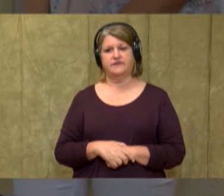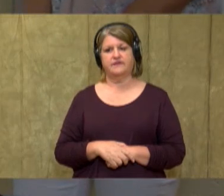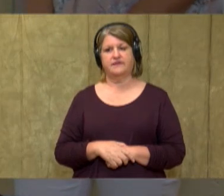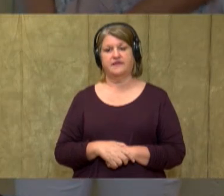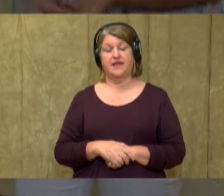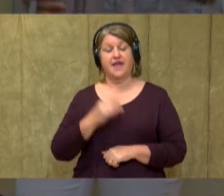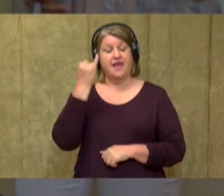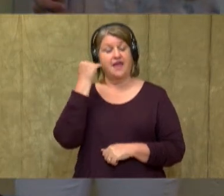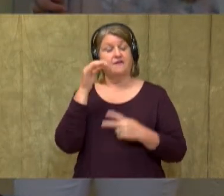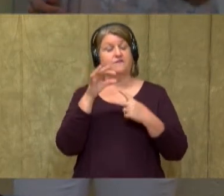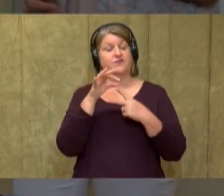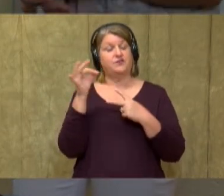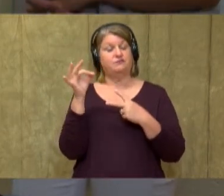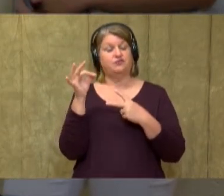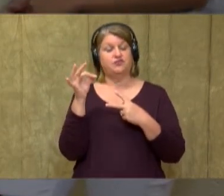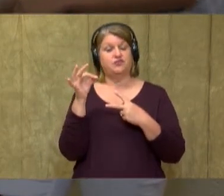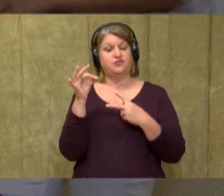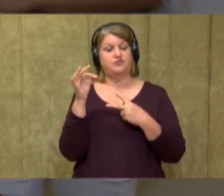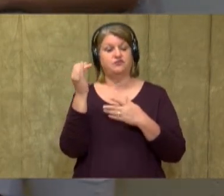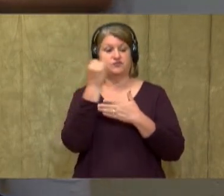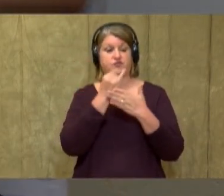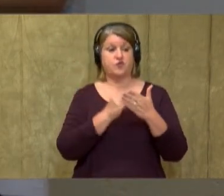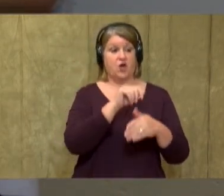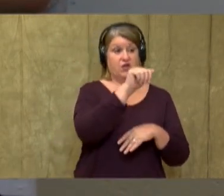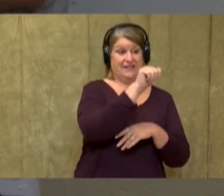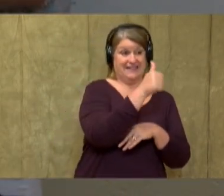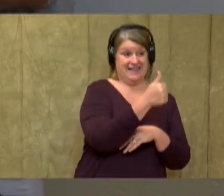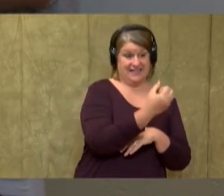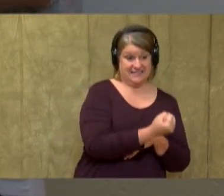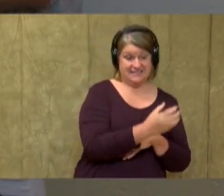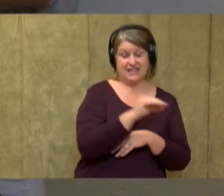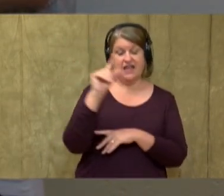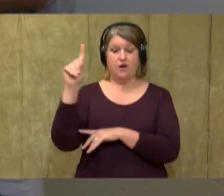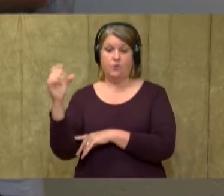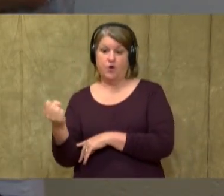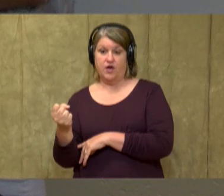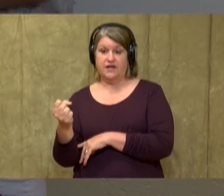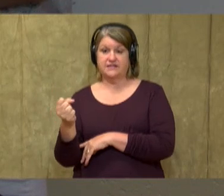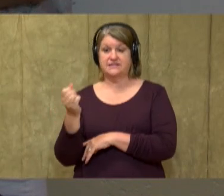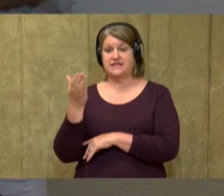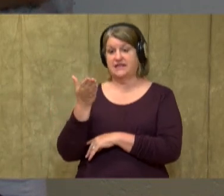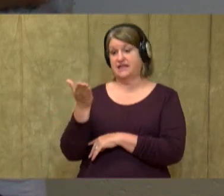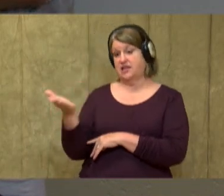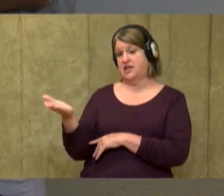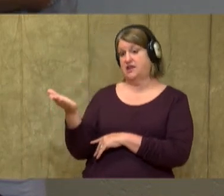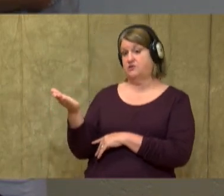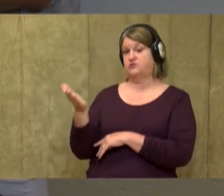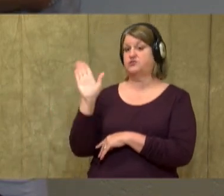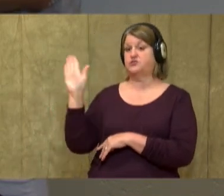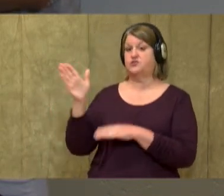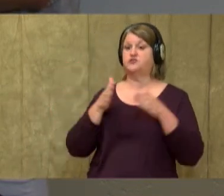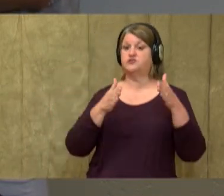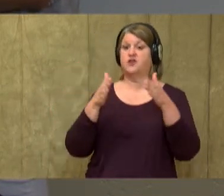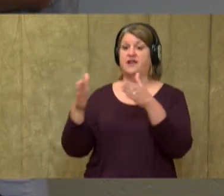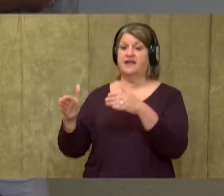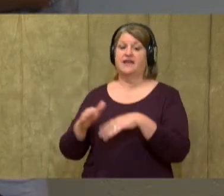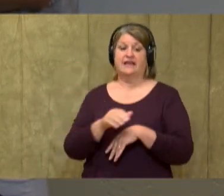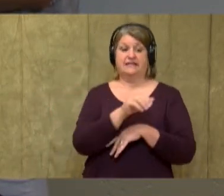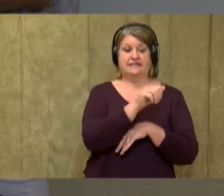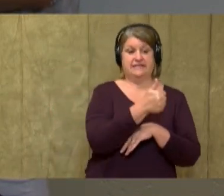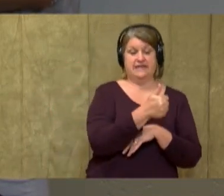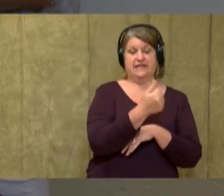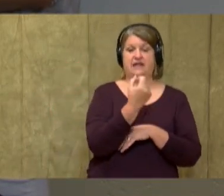If you pick to draw out your tens and ones, here's your strategy. 10,